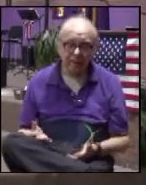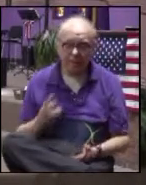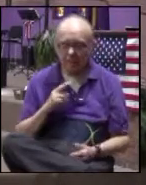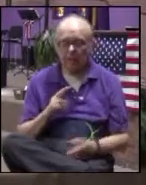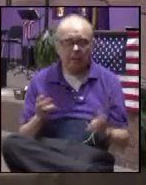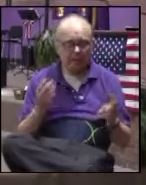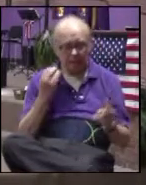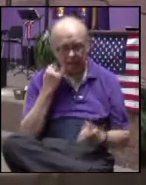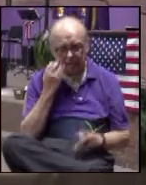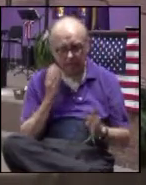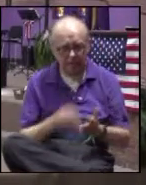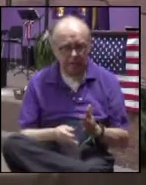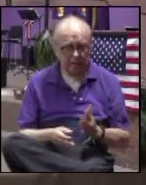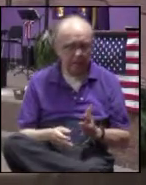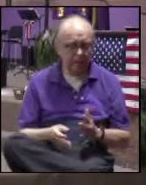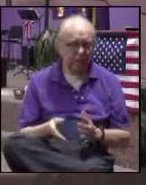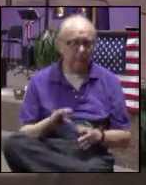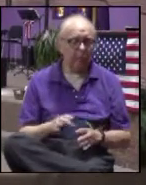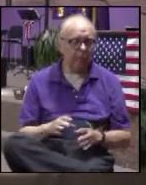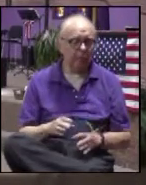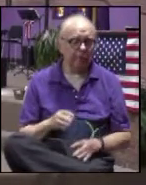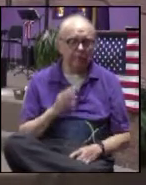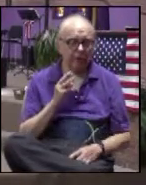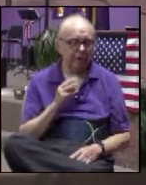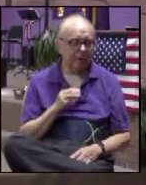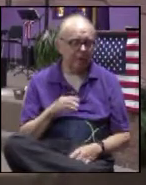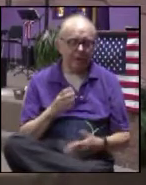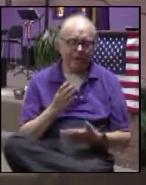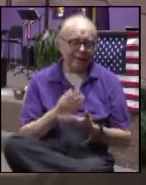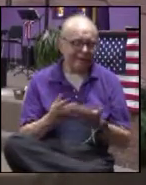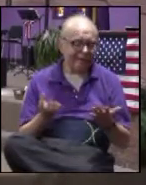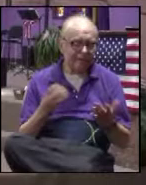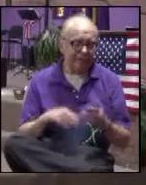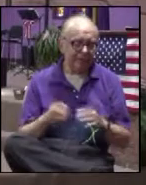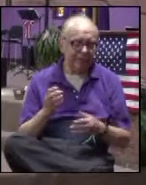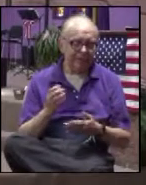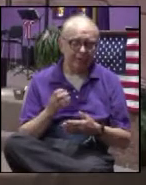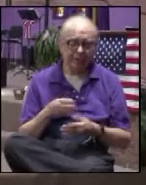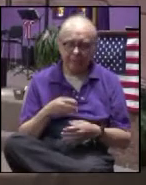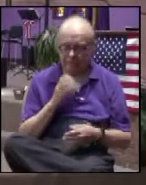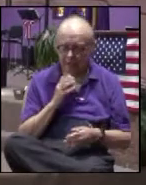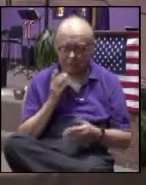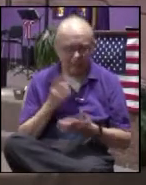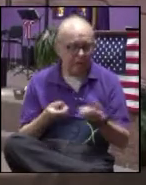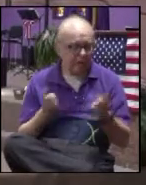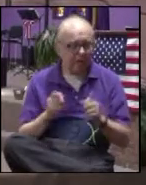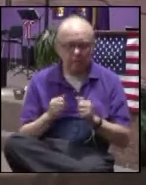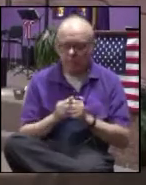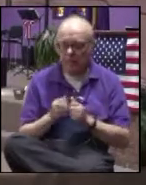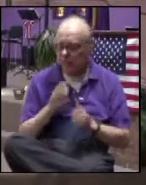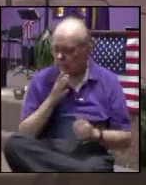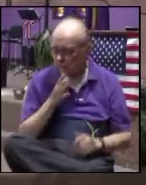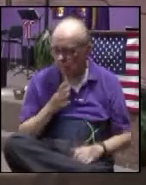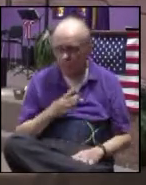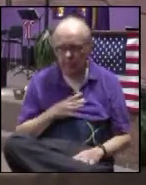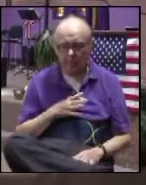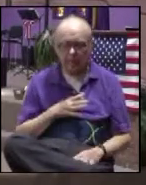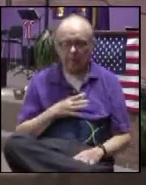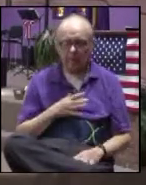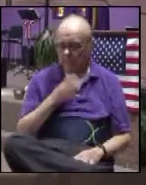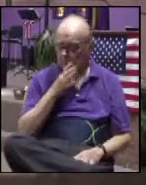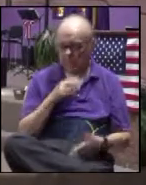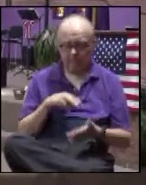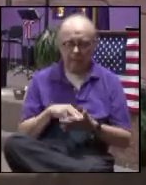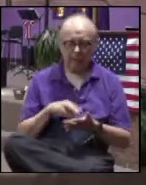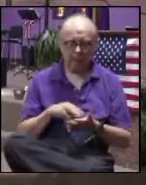looking to see if somebody had poured Jack Daniels in her apple juice or whatever. Like, what's happening to this girl? So she